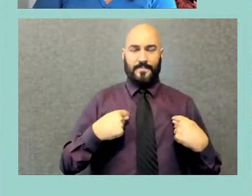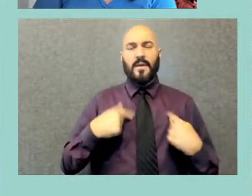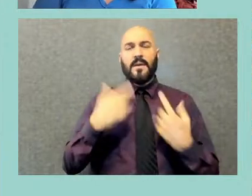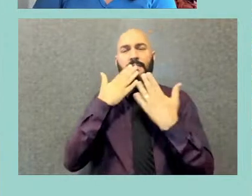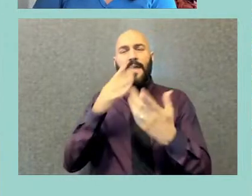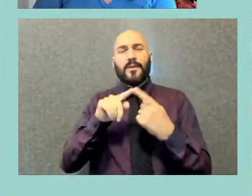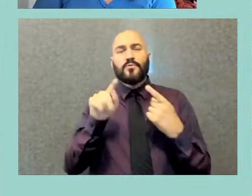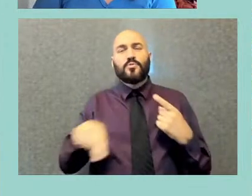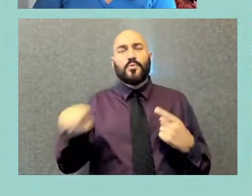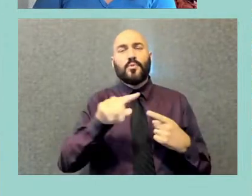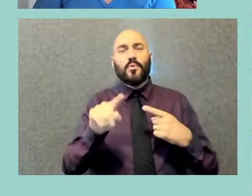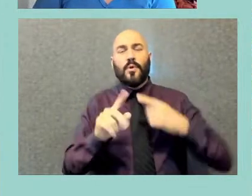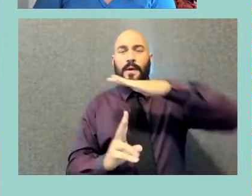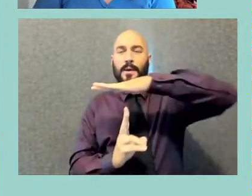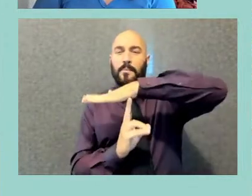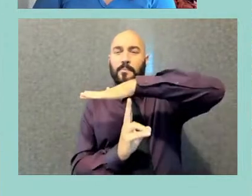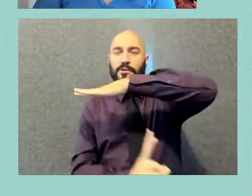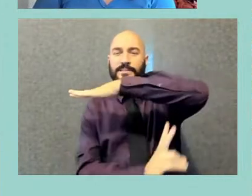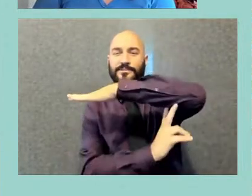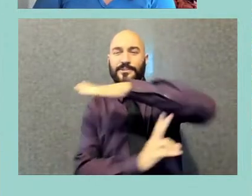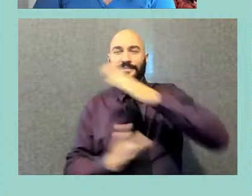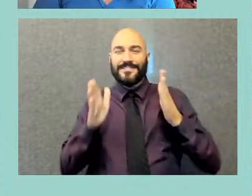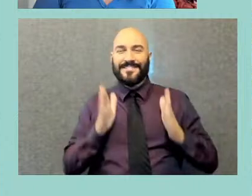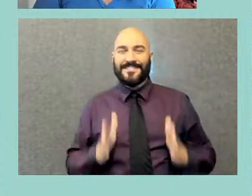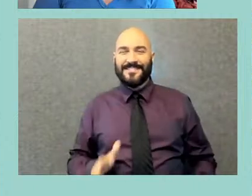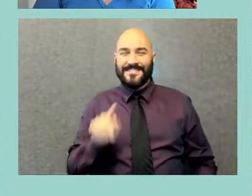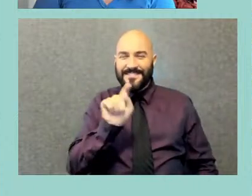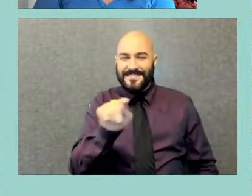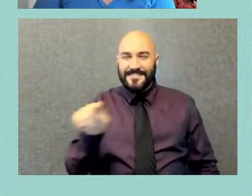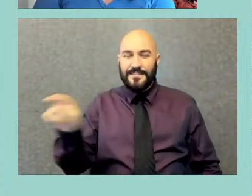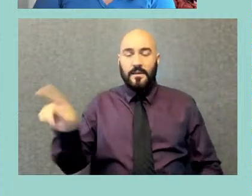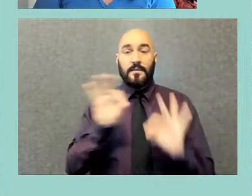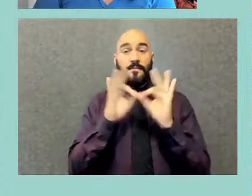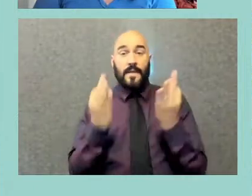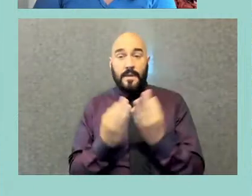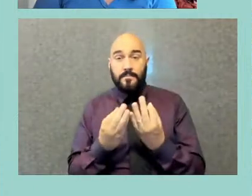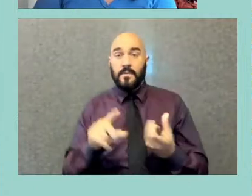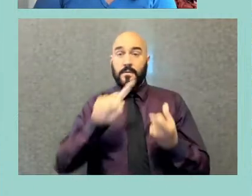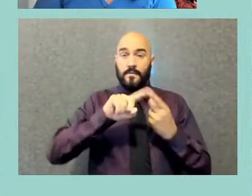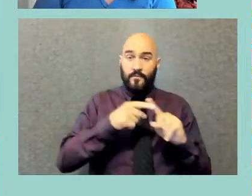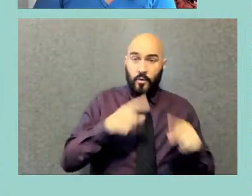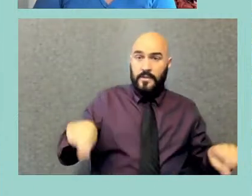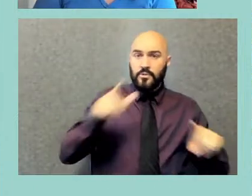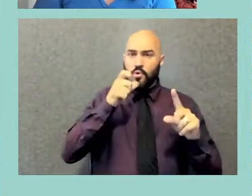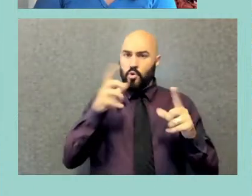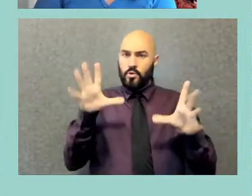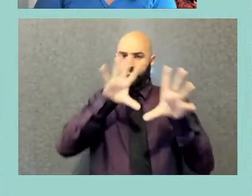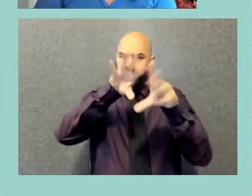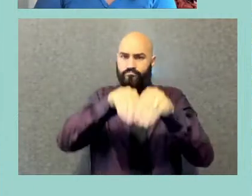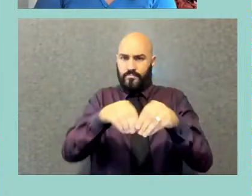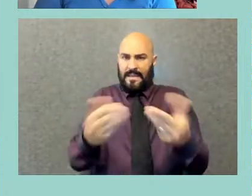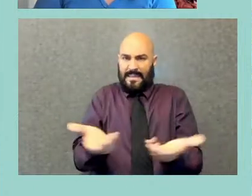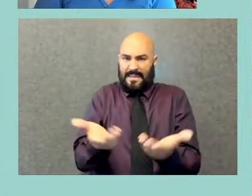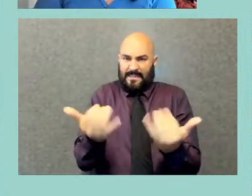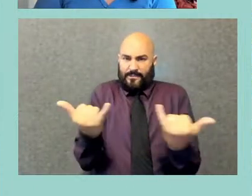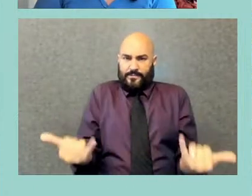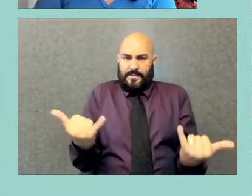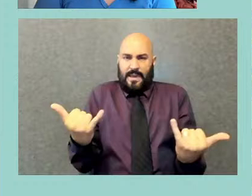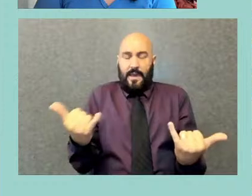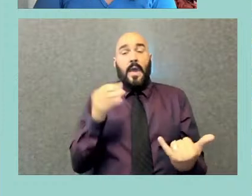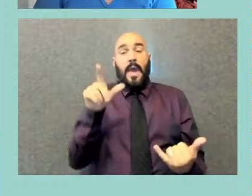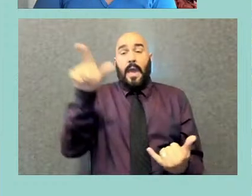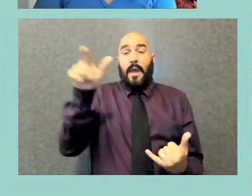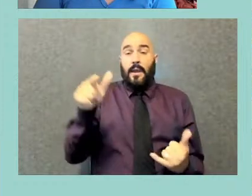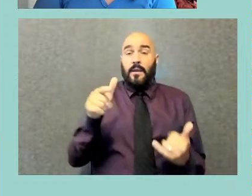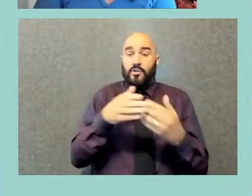families, and friends for being in this space today. Thank you to the General Assembly Worship Arts team for